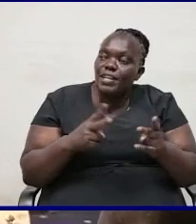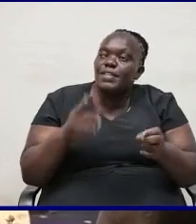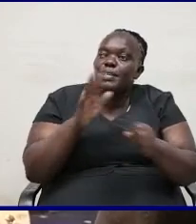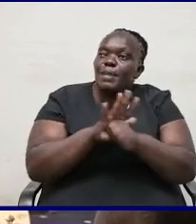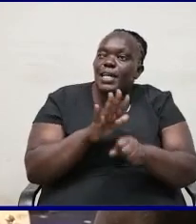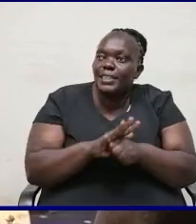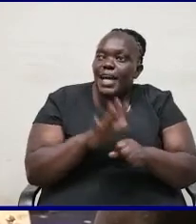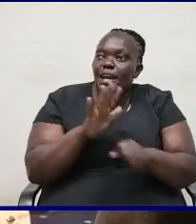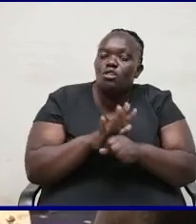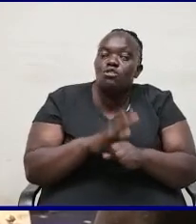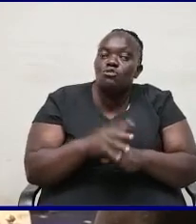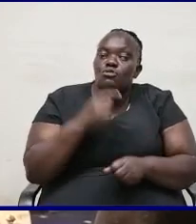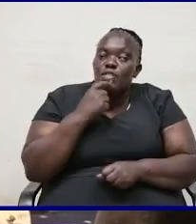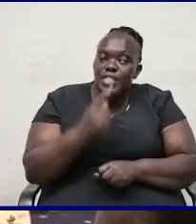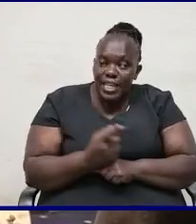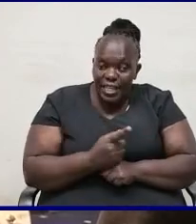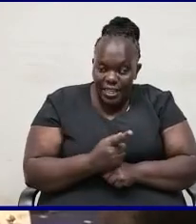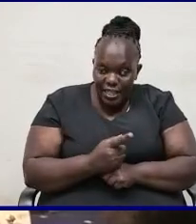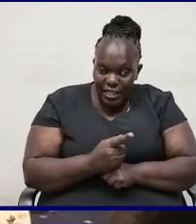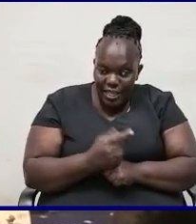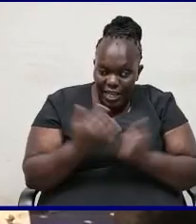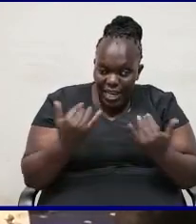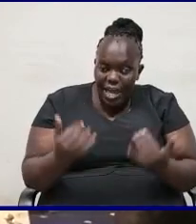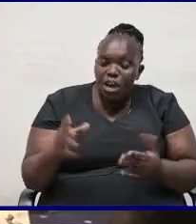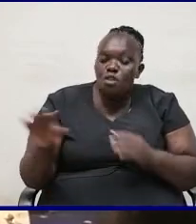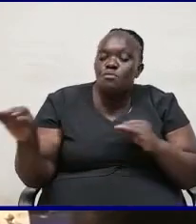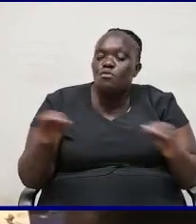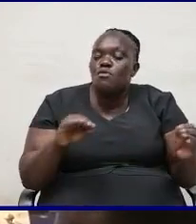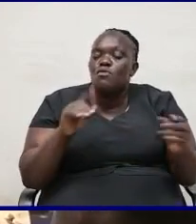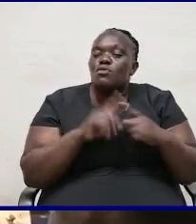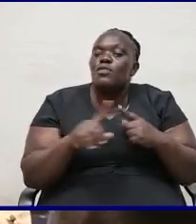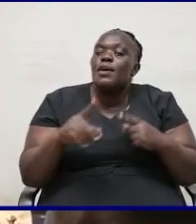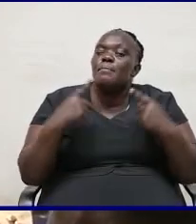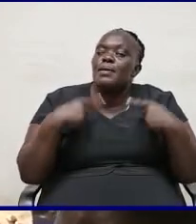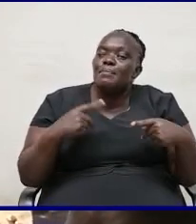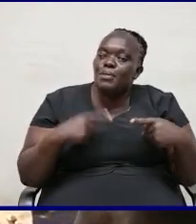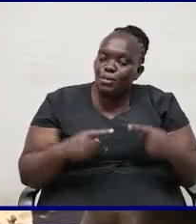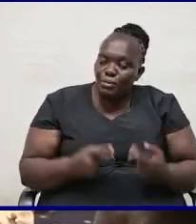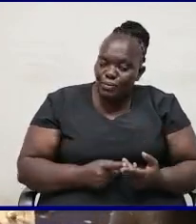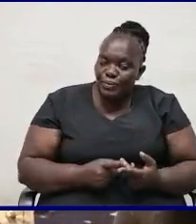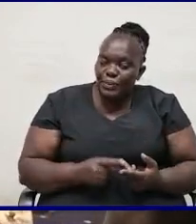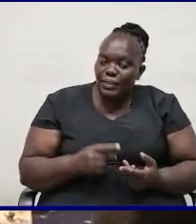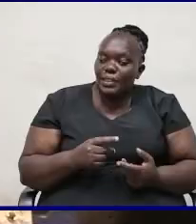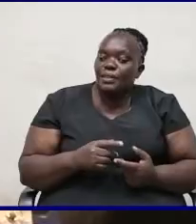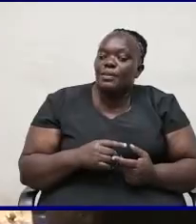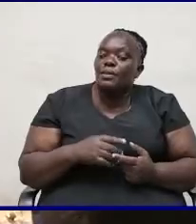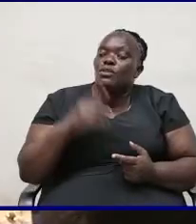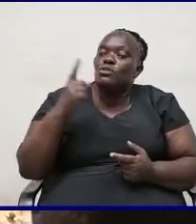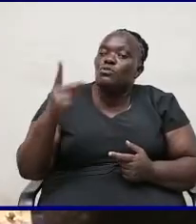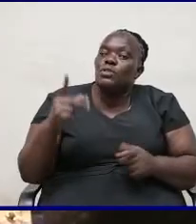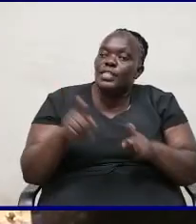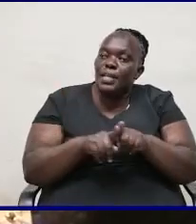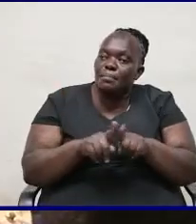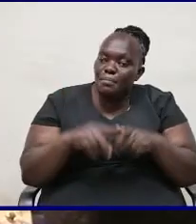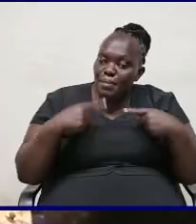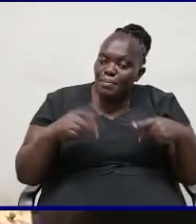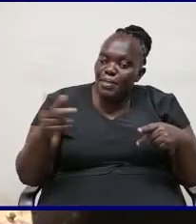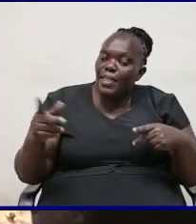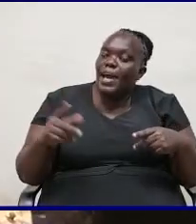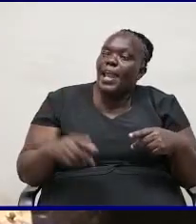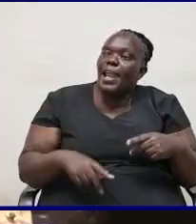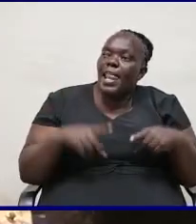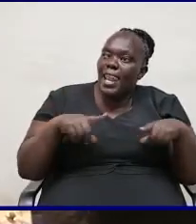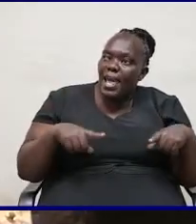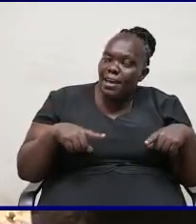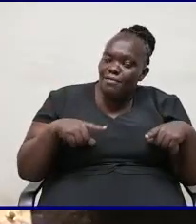I think he has a lot to say. Yes. And now we want to move to the audiences. Please, we have two types of audiences. The live